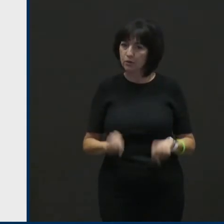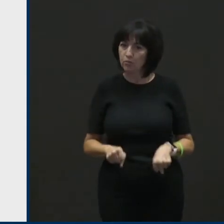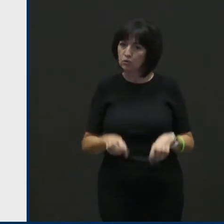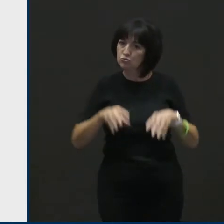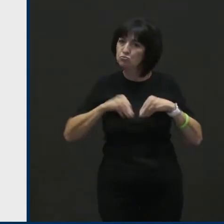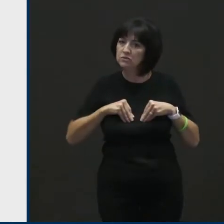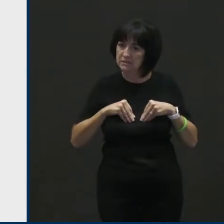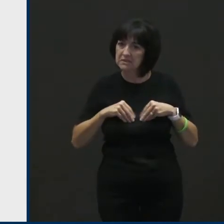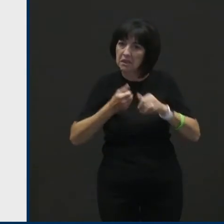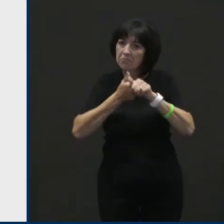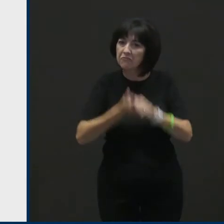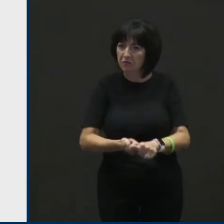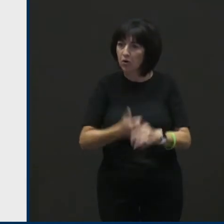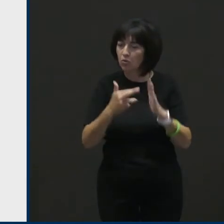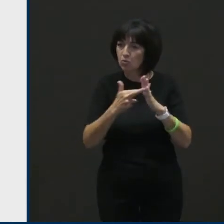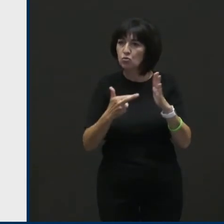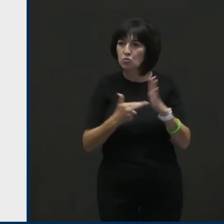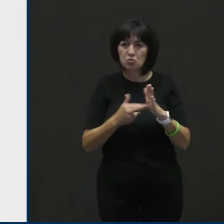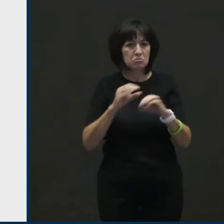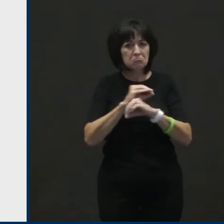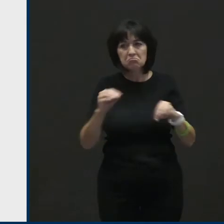no problem. And